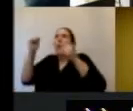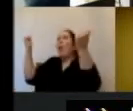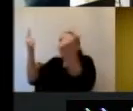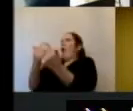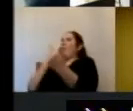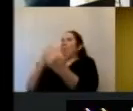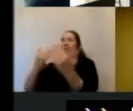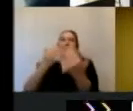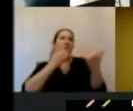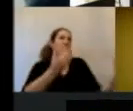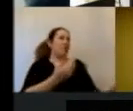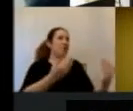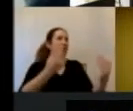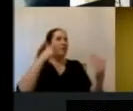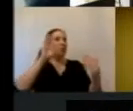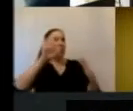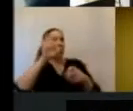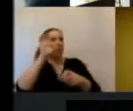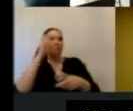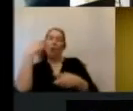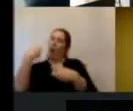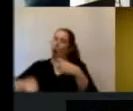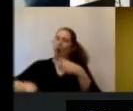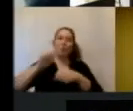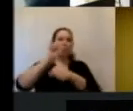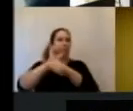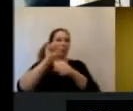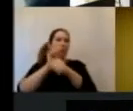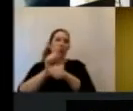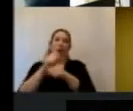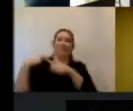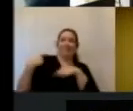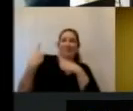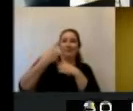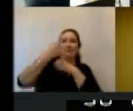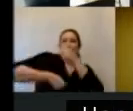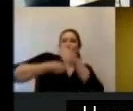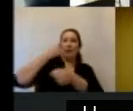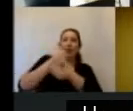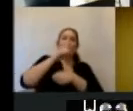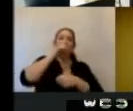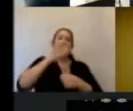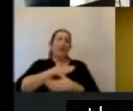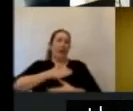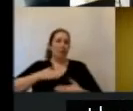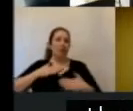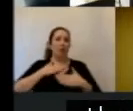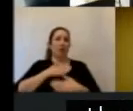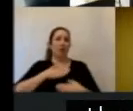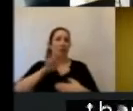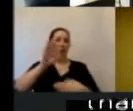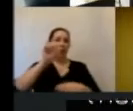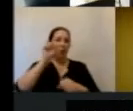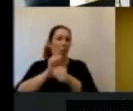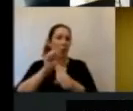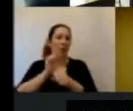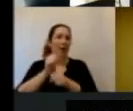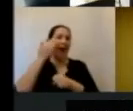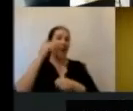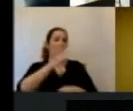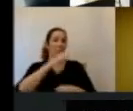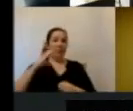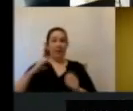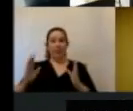and once again, let's thank the Commissioner for all her efforts, particularly around the pandemic